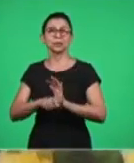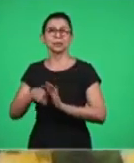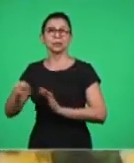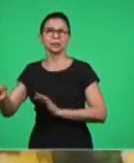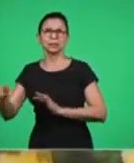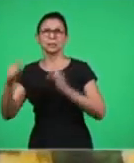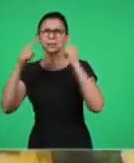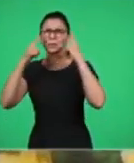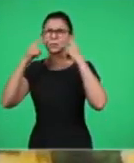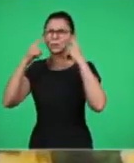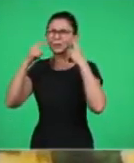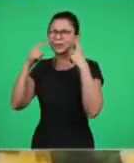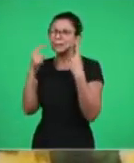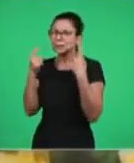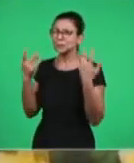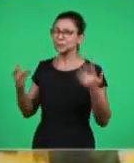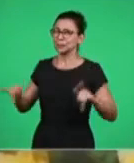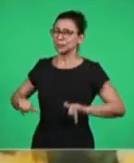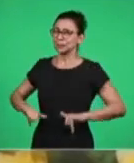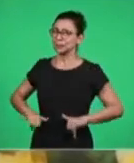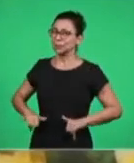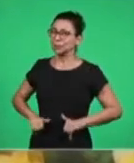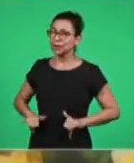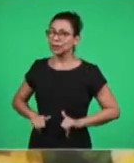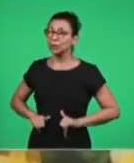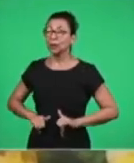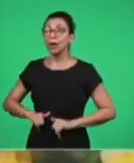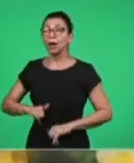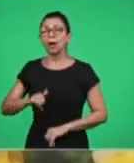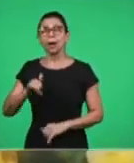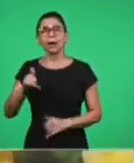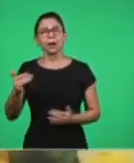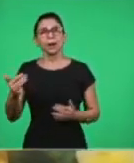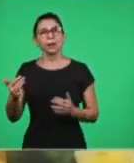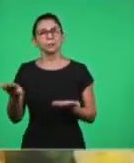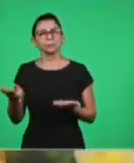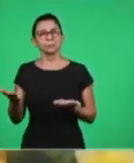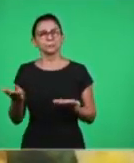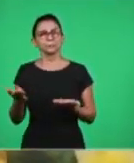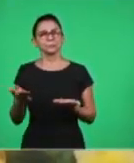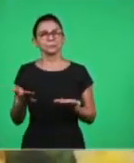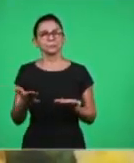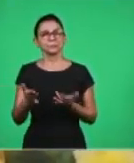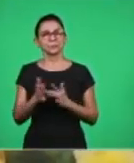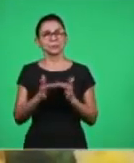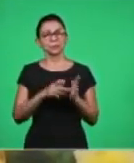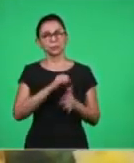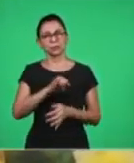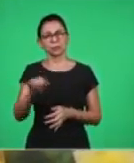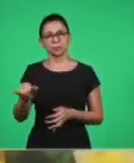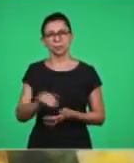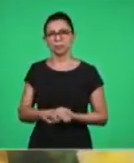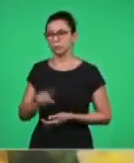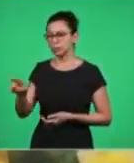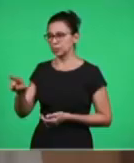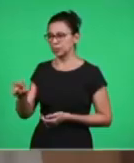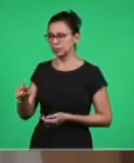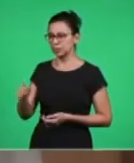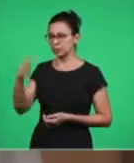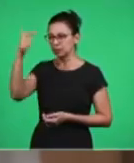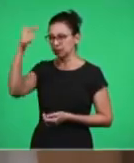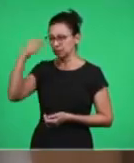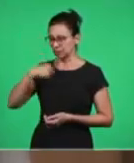When they're crying and lamenting the trial they're going to have to go through, they're going to say, and Jesus said, you are not going to see